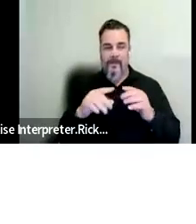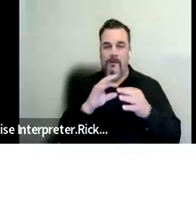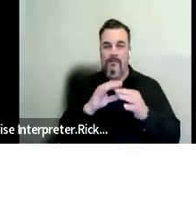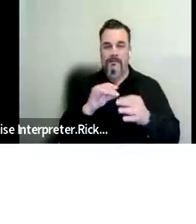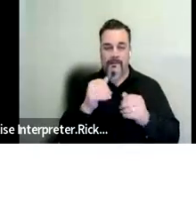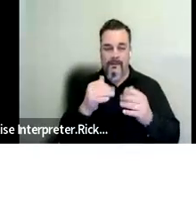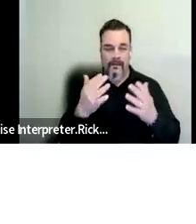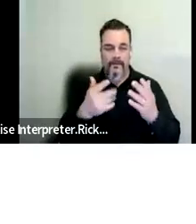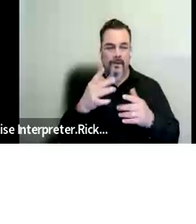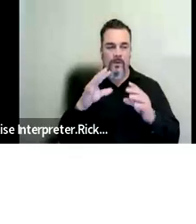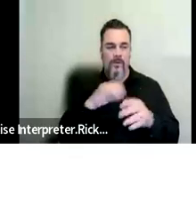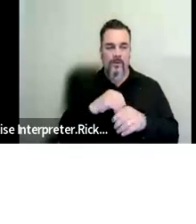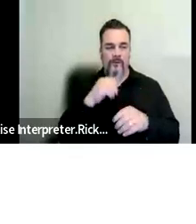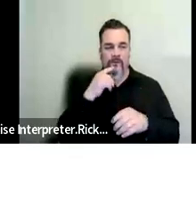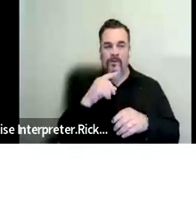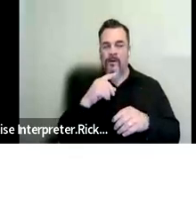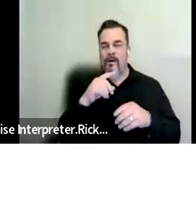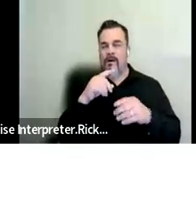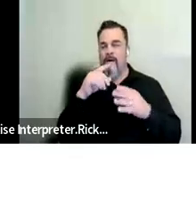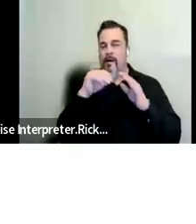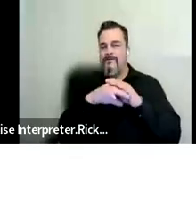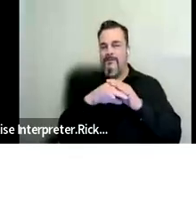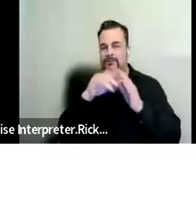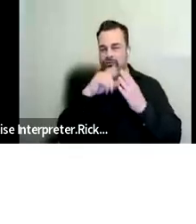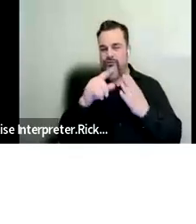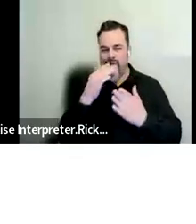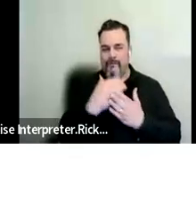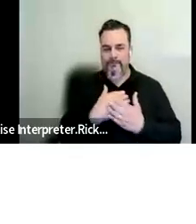anything that you might include for an access checklist.